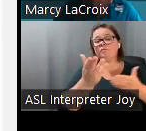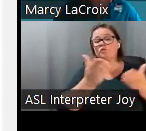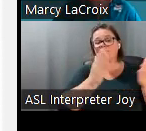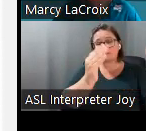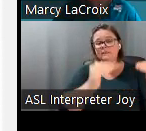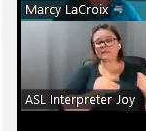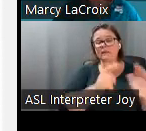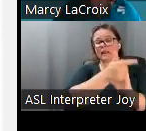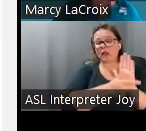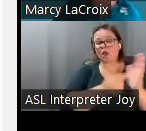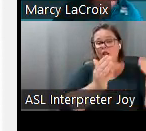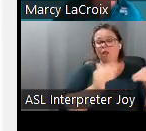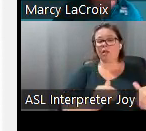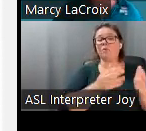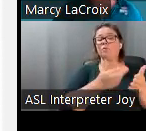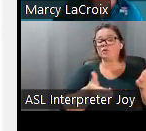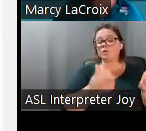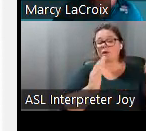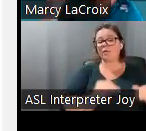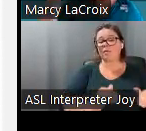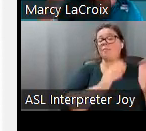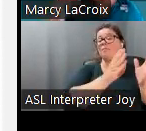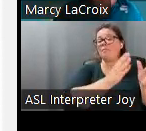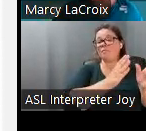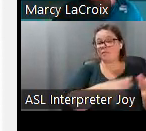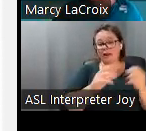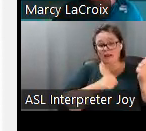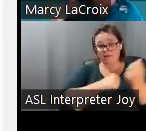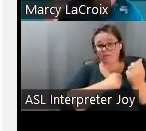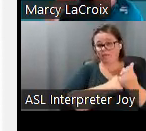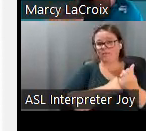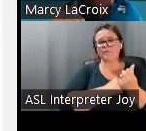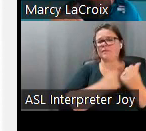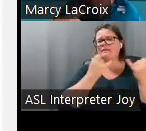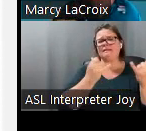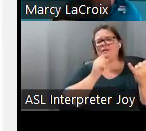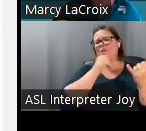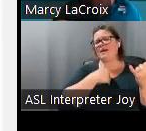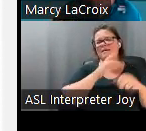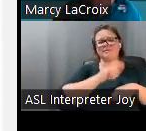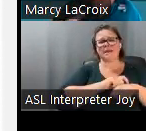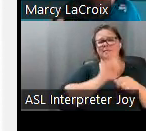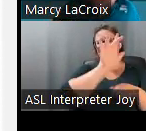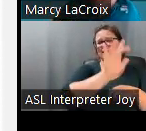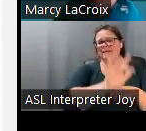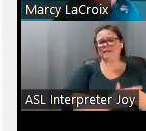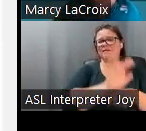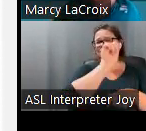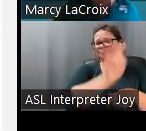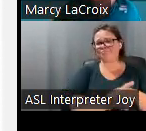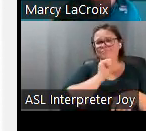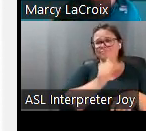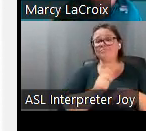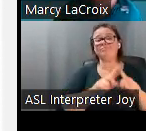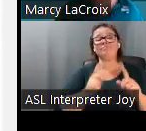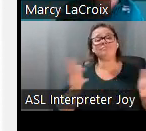legal, resources, and planning and advocacy. And we don't have time today to click into each one of these, but I encourage you to do